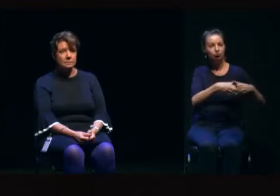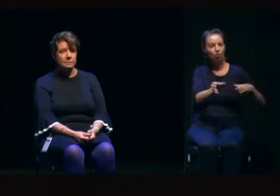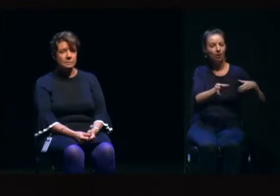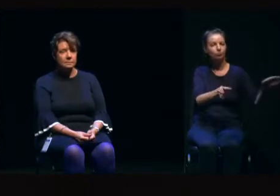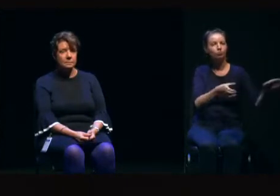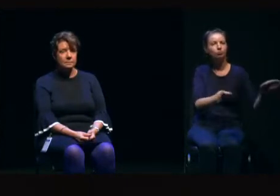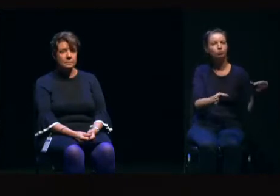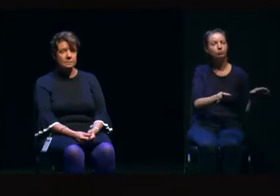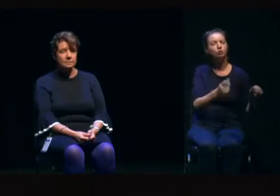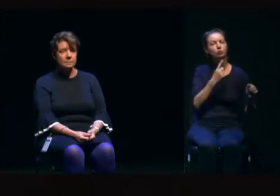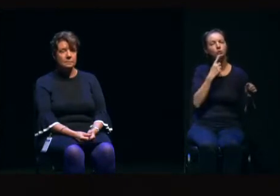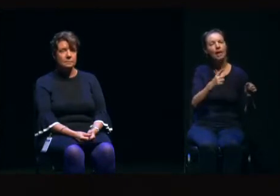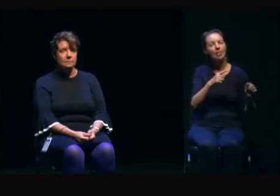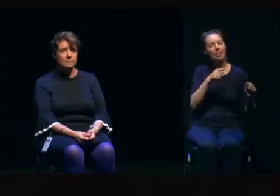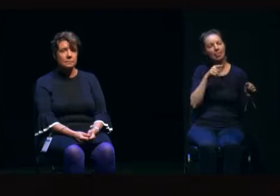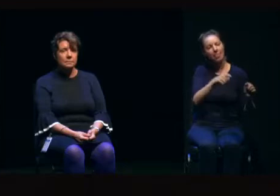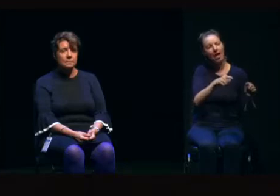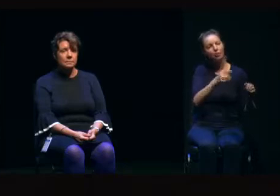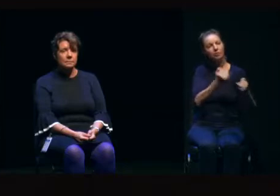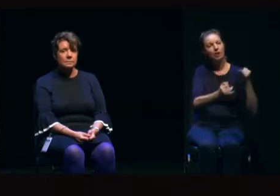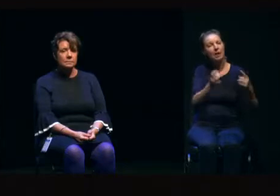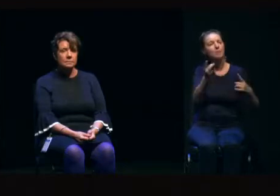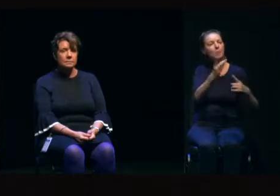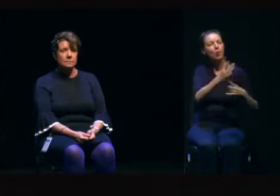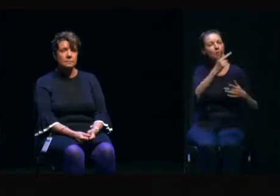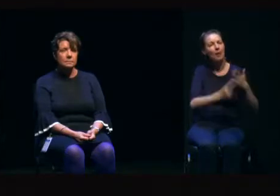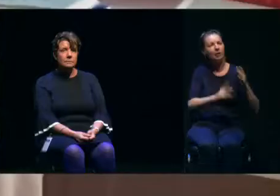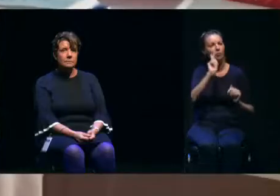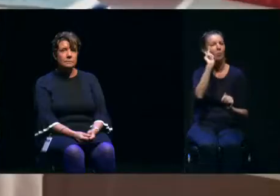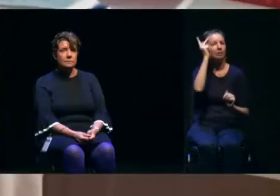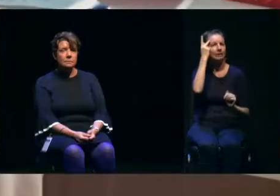was an incredibly important political element then. Could you share that?